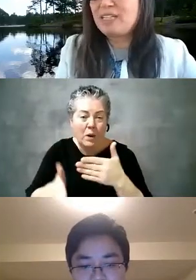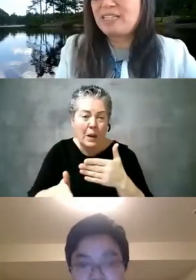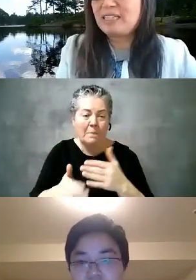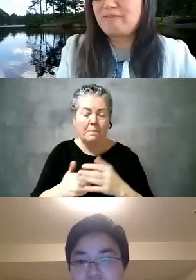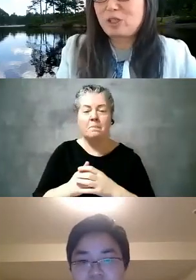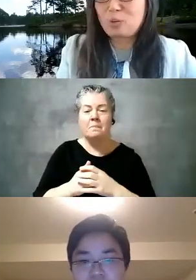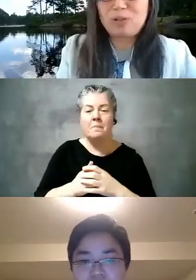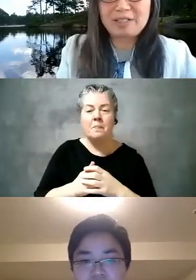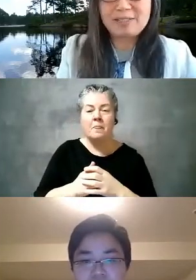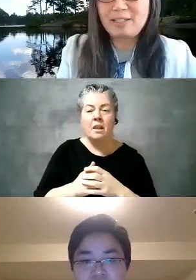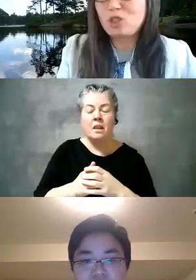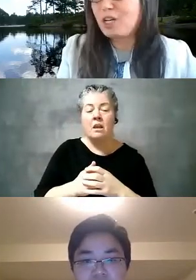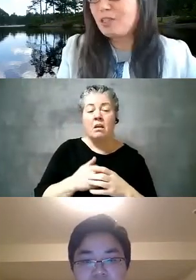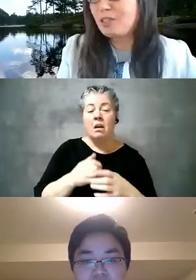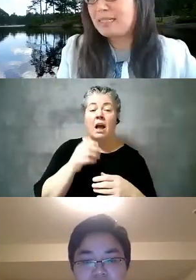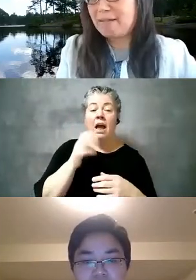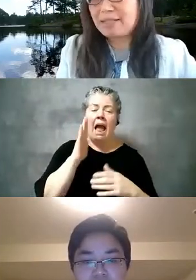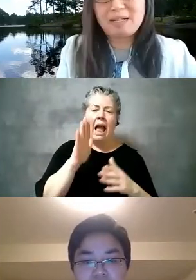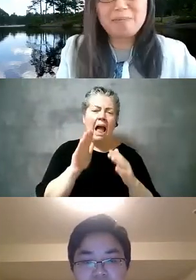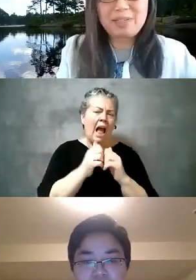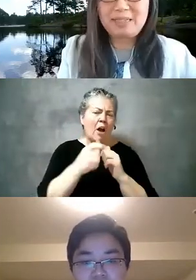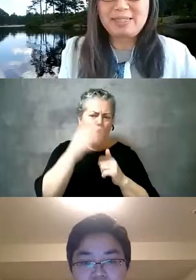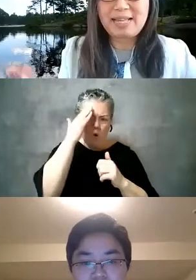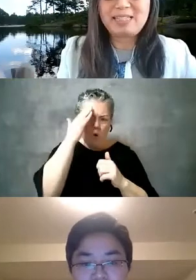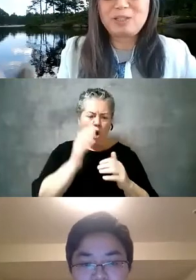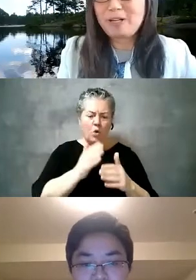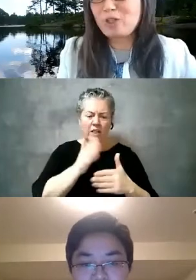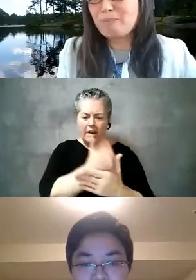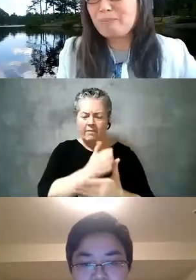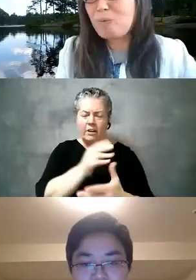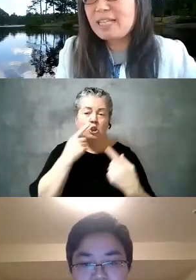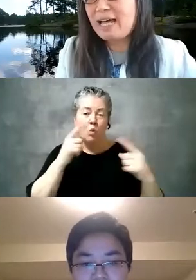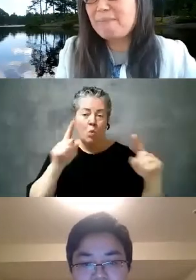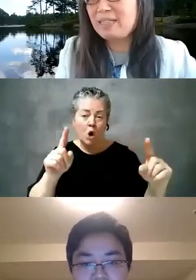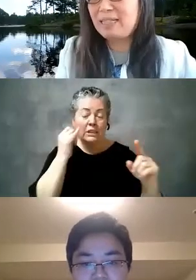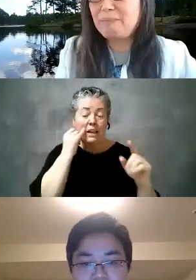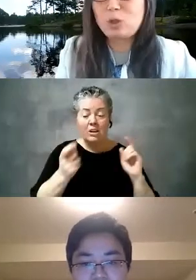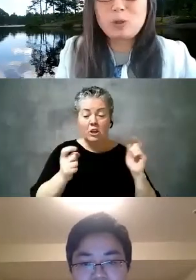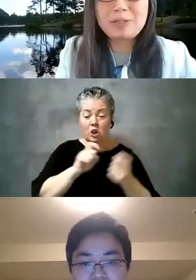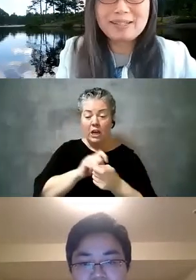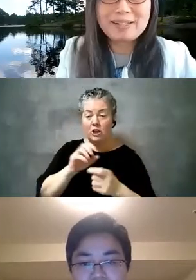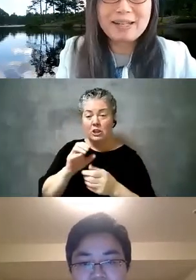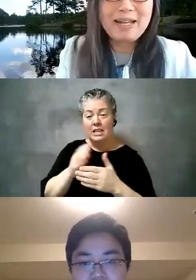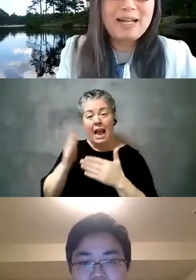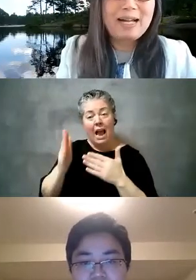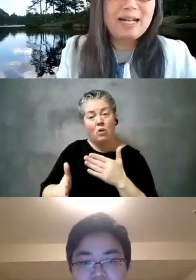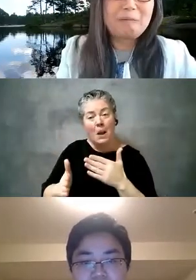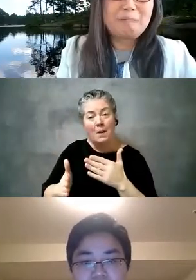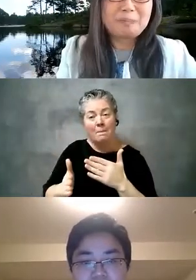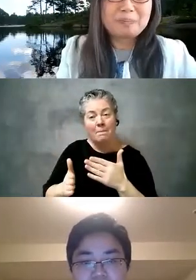you whether the intervention works in changing this outcome in the desired direction, but what's happening in between.